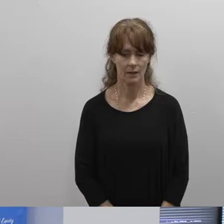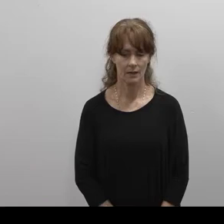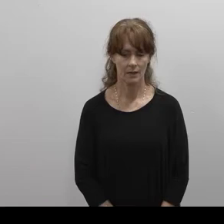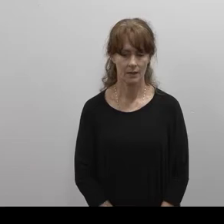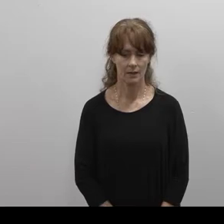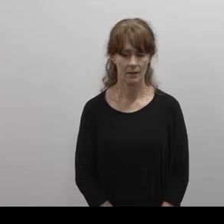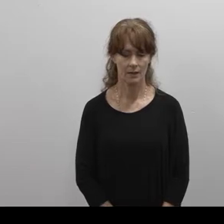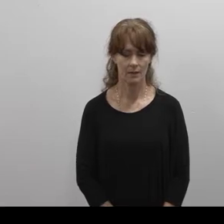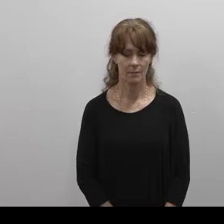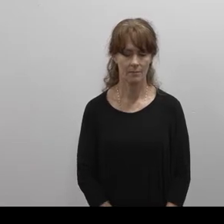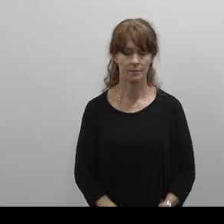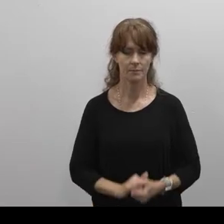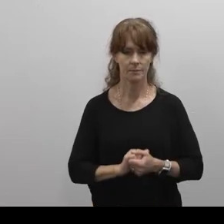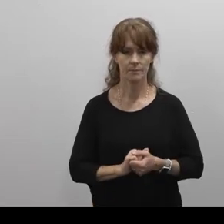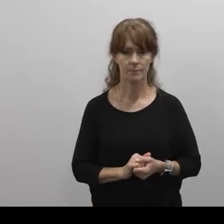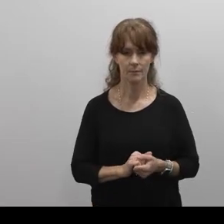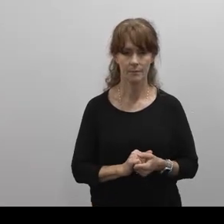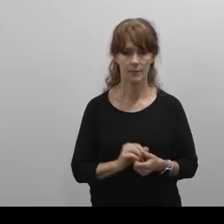So